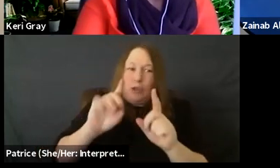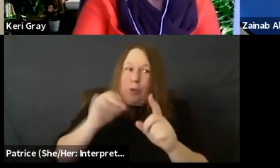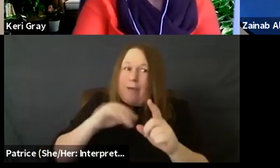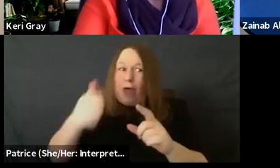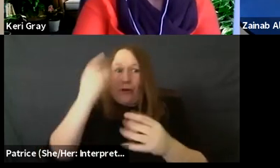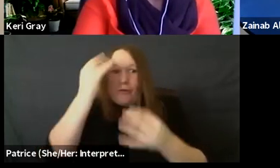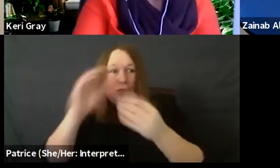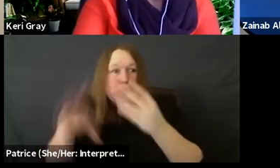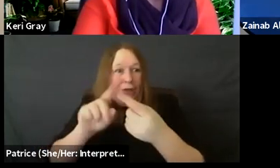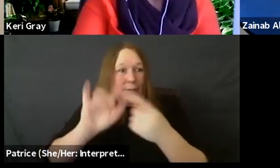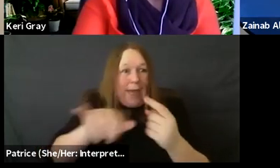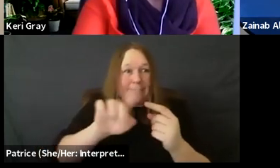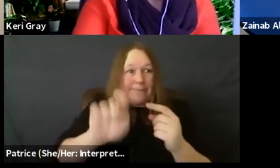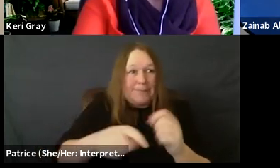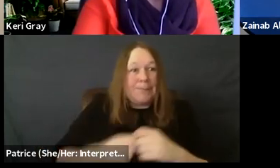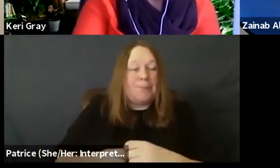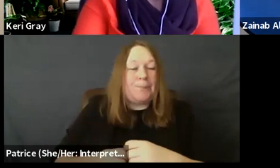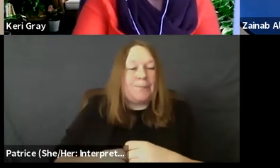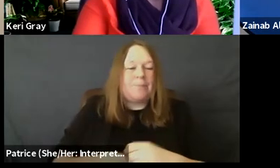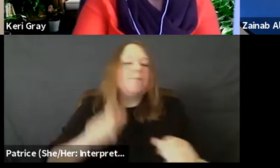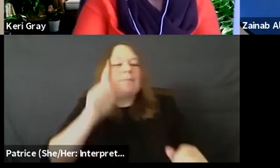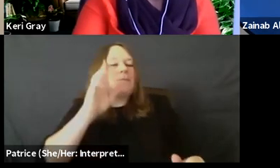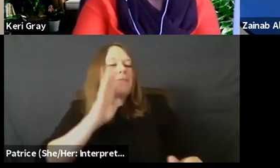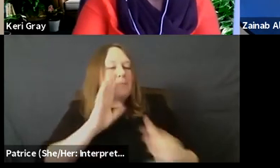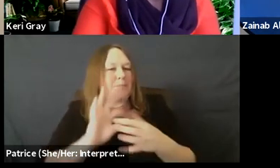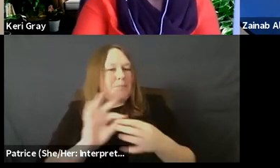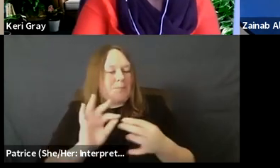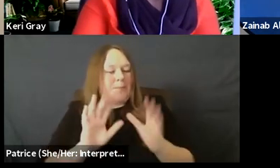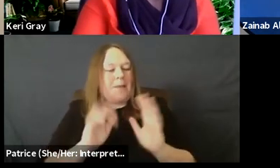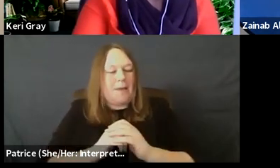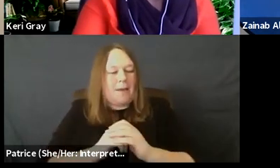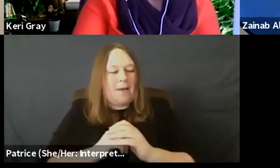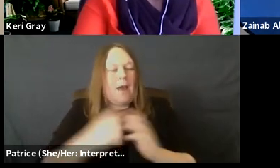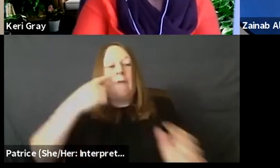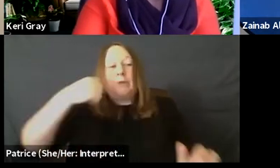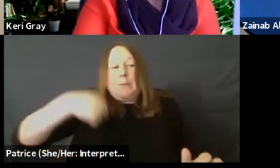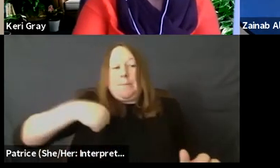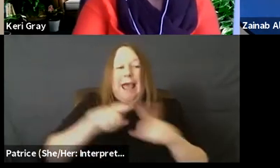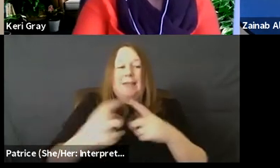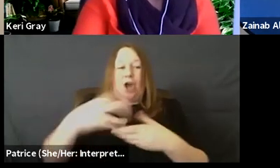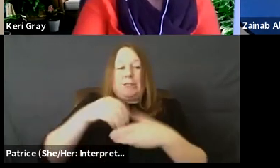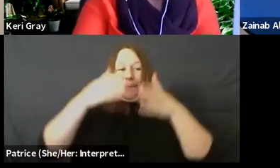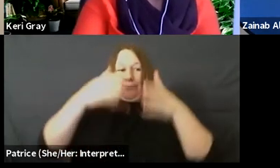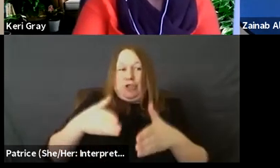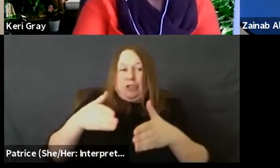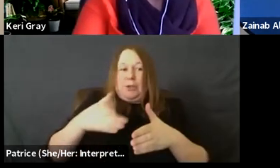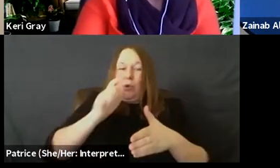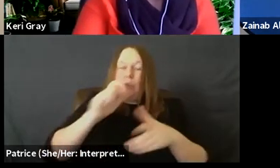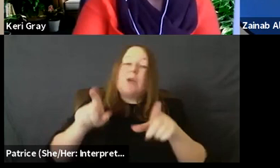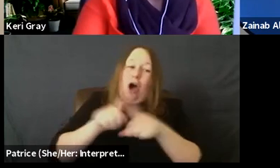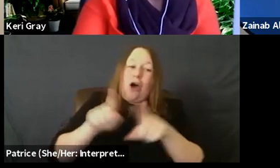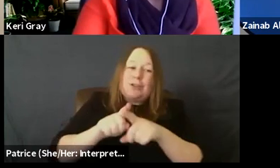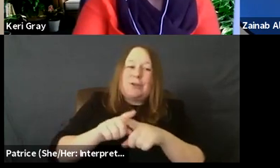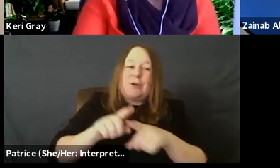other thoughts about that. This is Lydia. For me, as an autistic person who is also